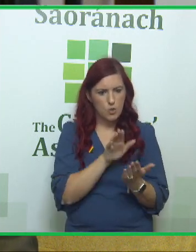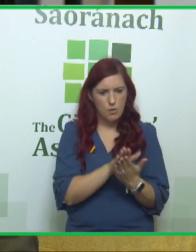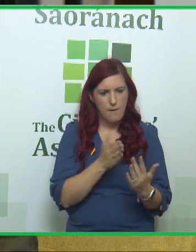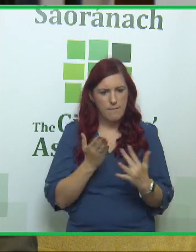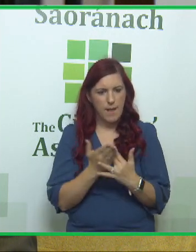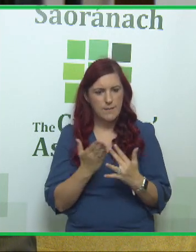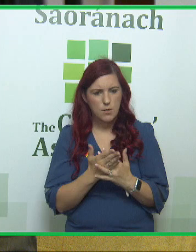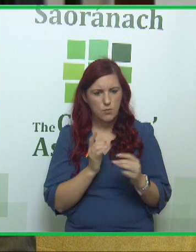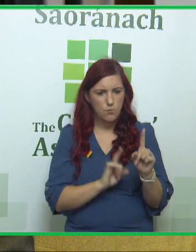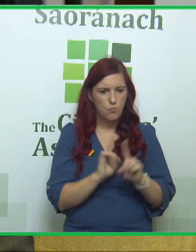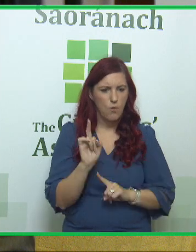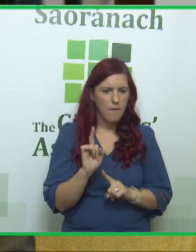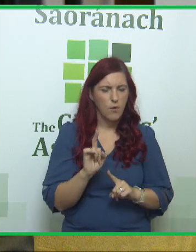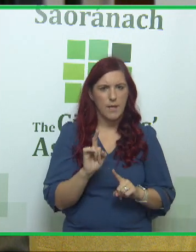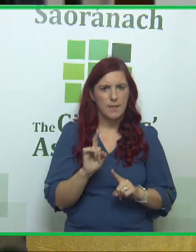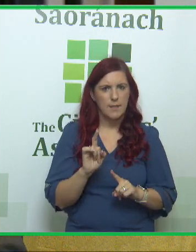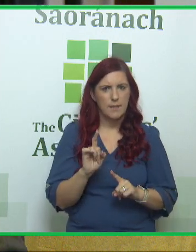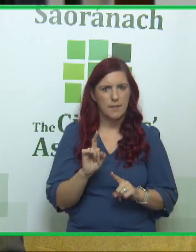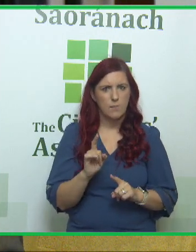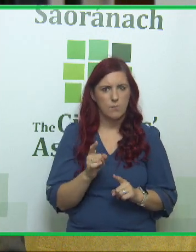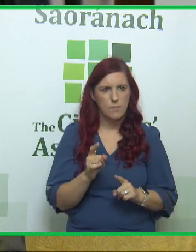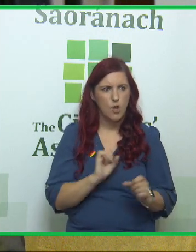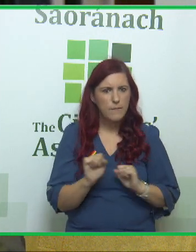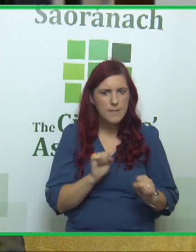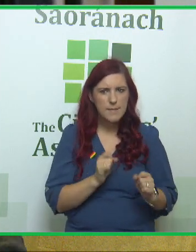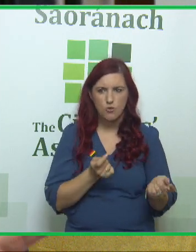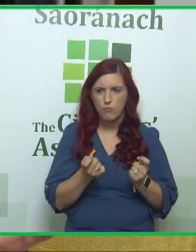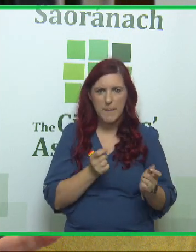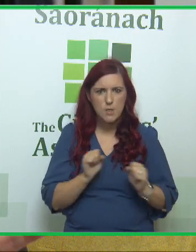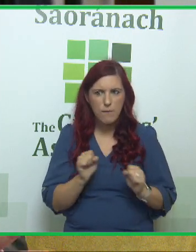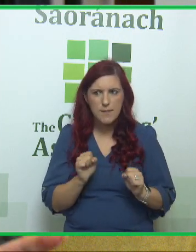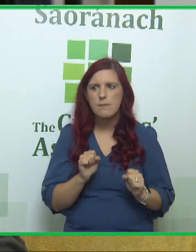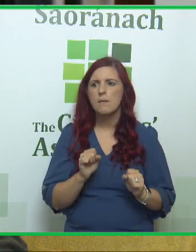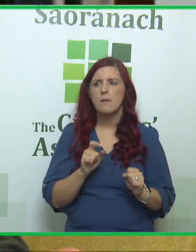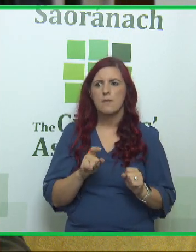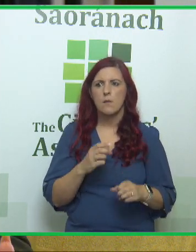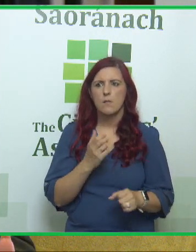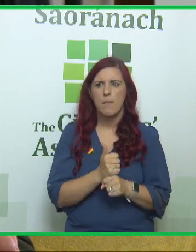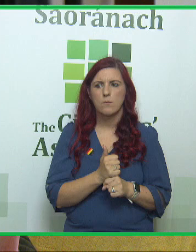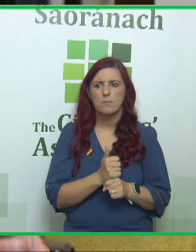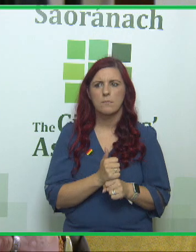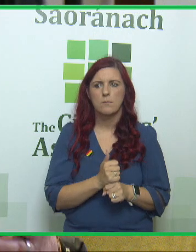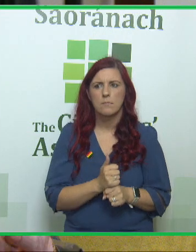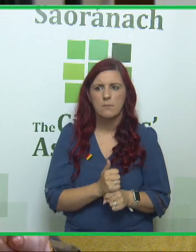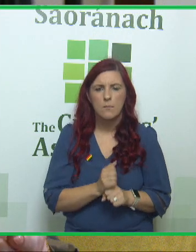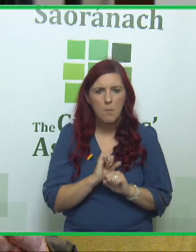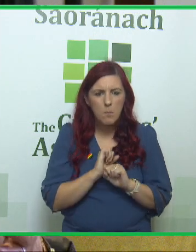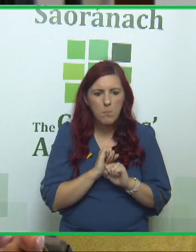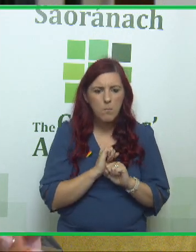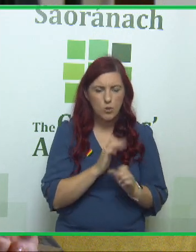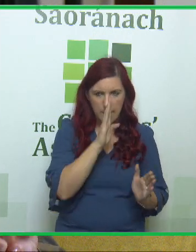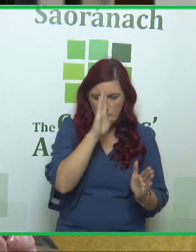to recovery services, treatment services. So again, it's about switching the lens towards this